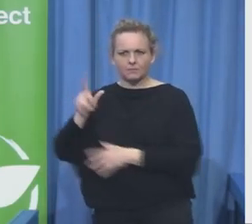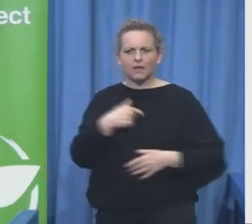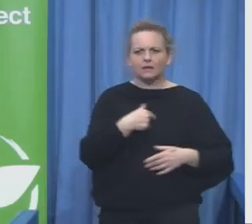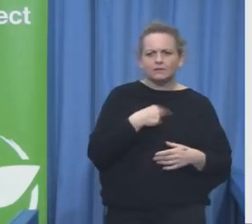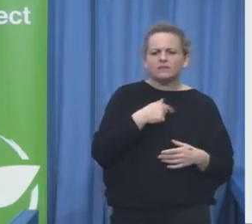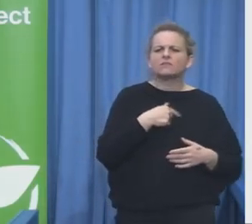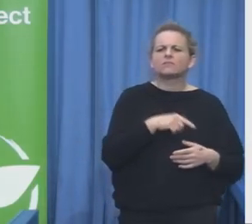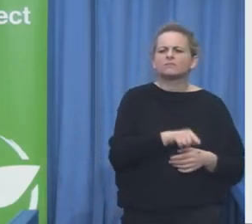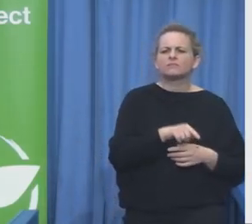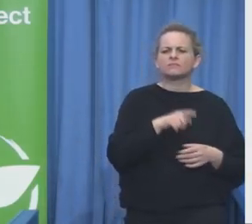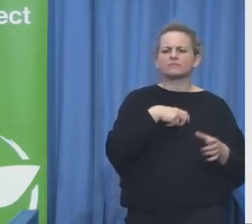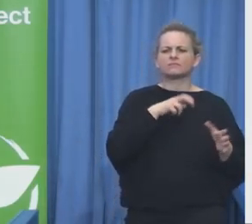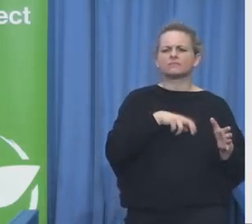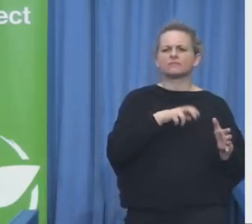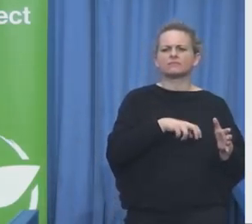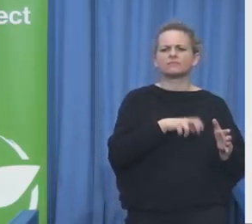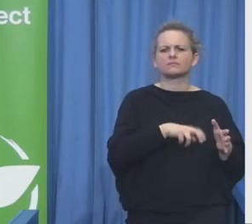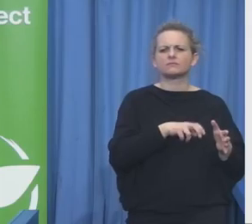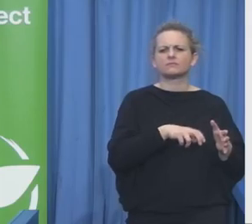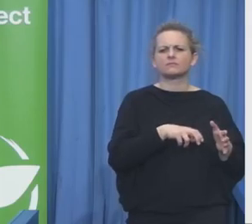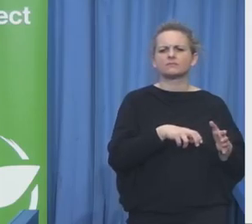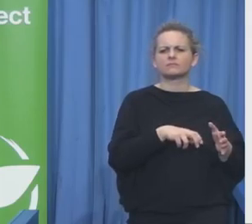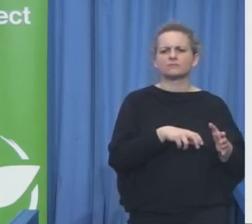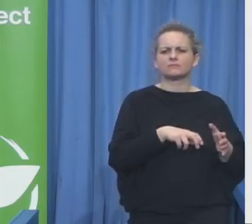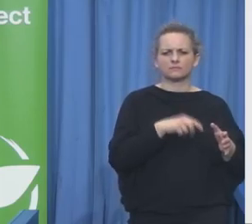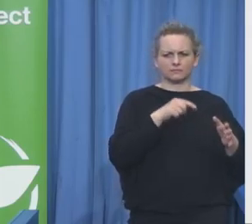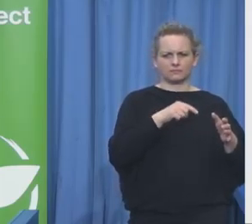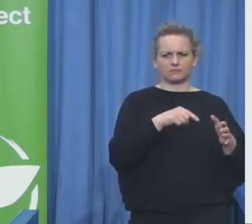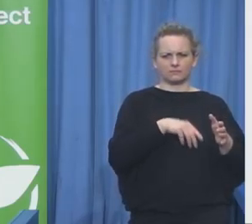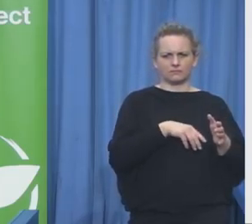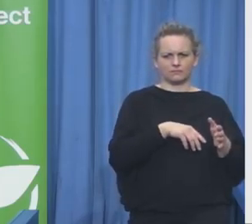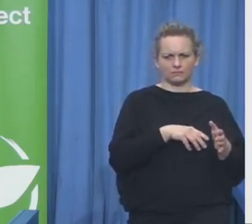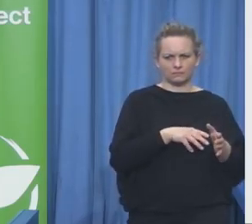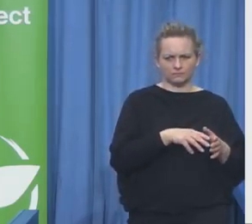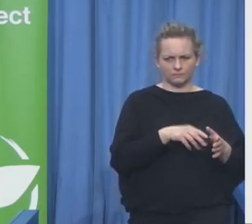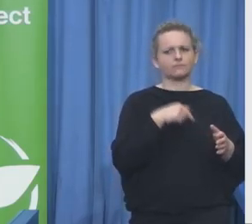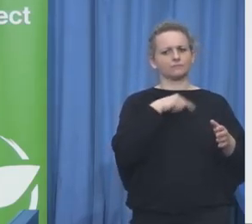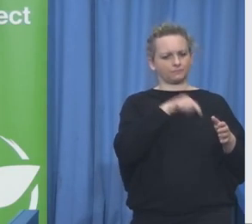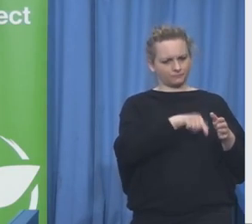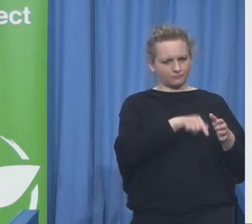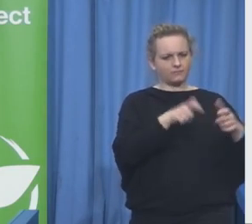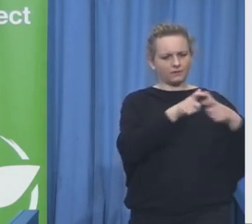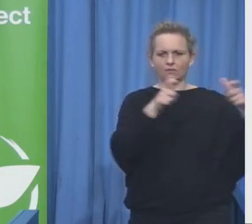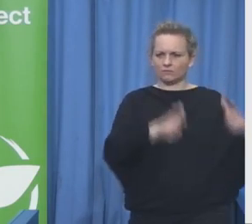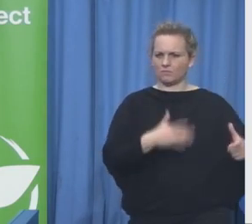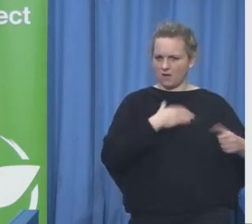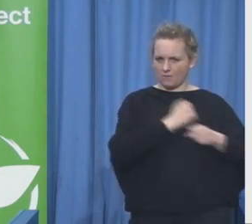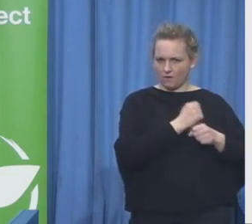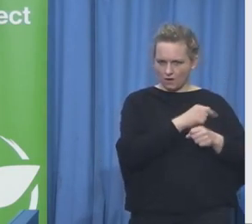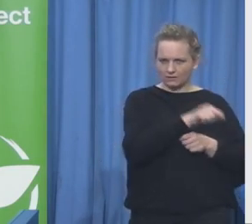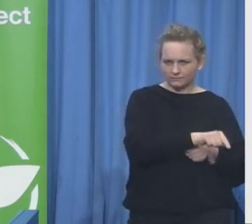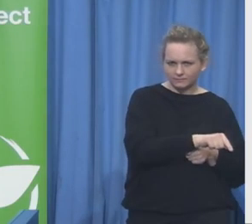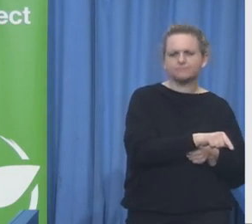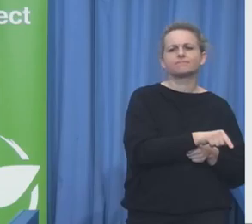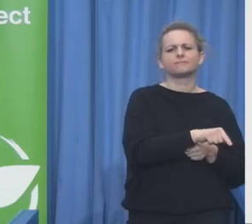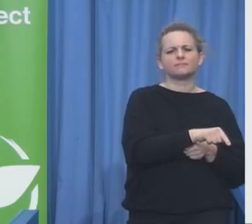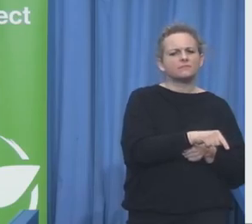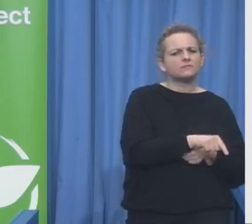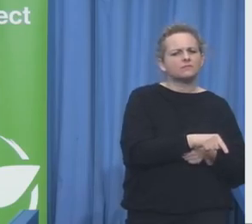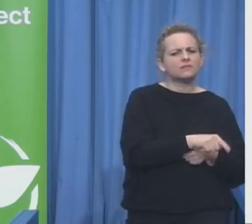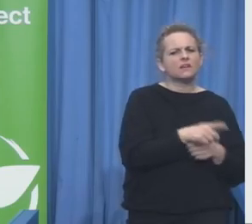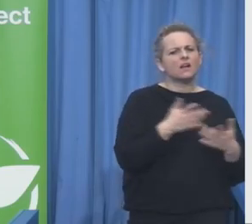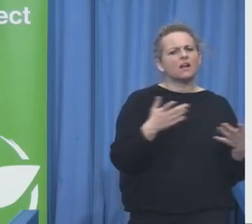our regular students' jobs first." I did not pay an irregular tuition, okay, but just like